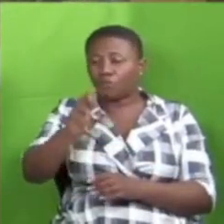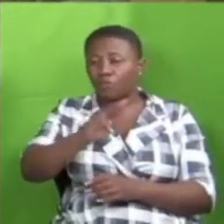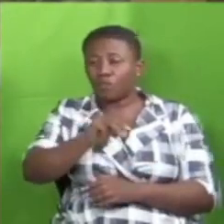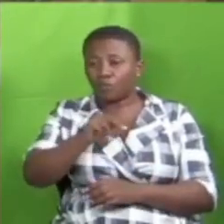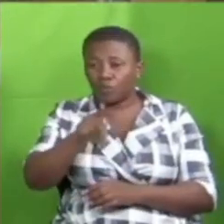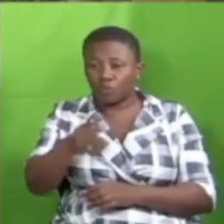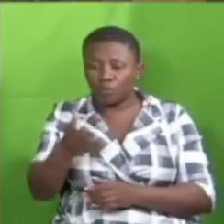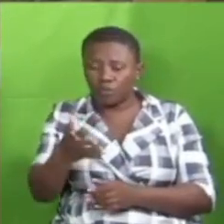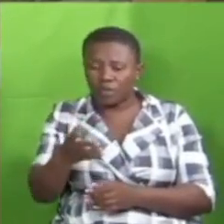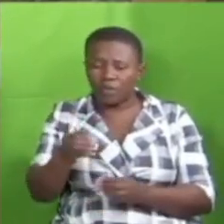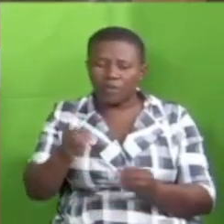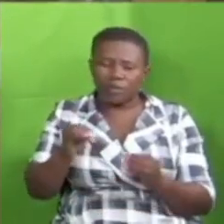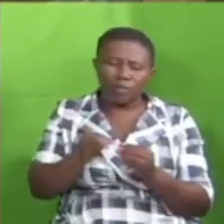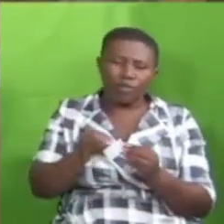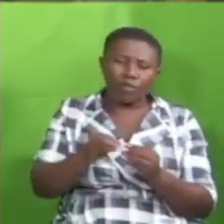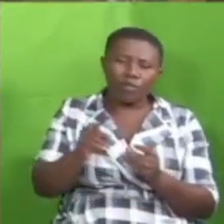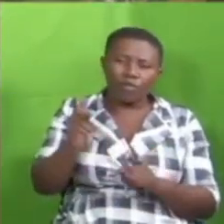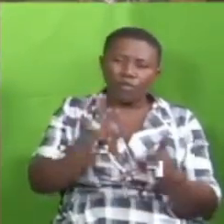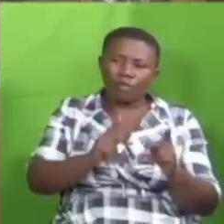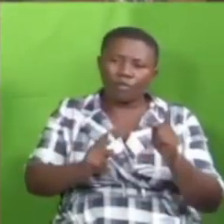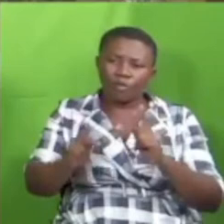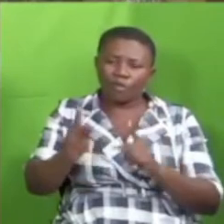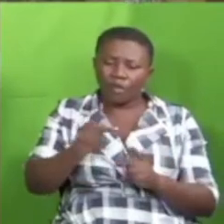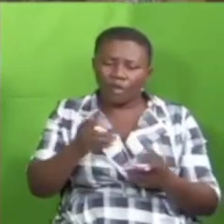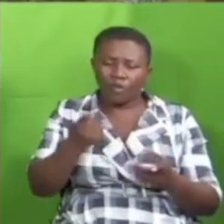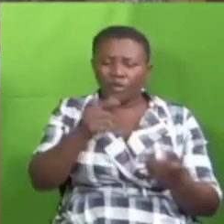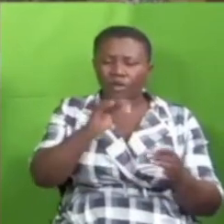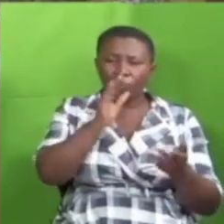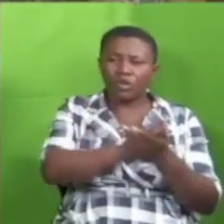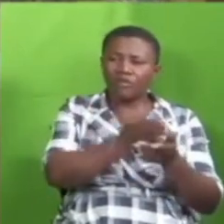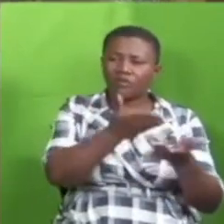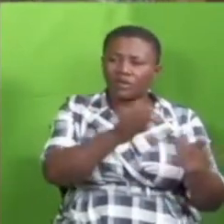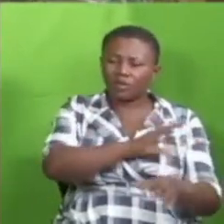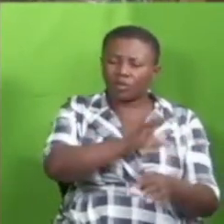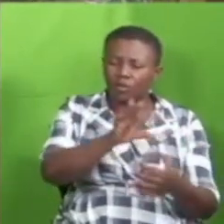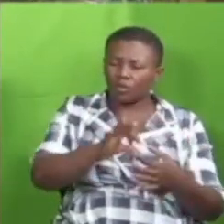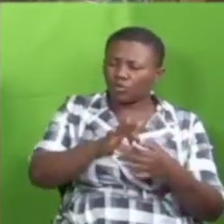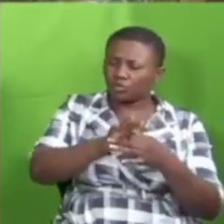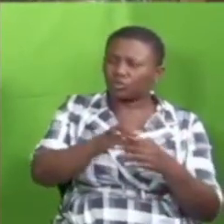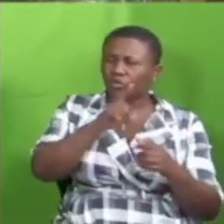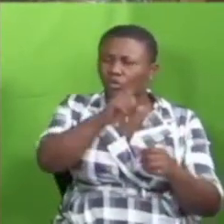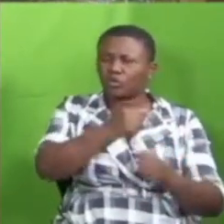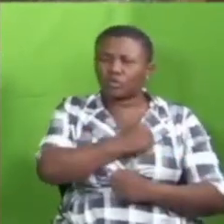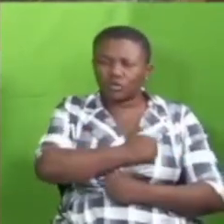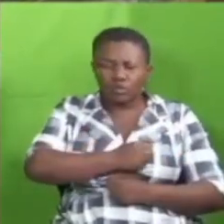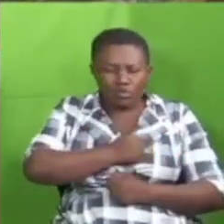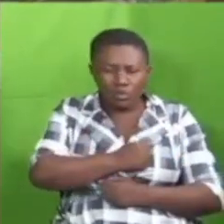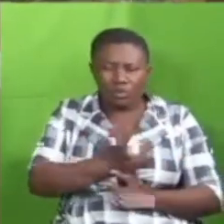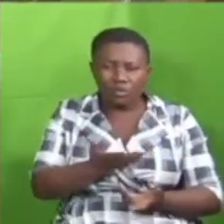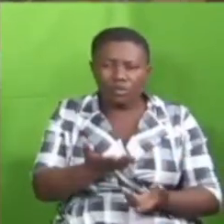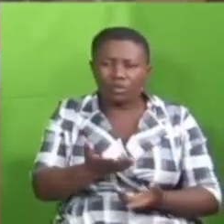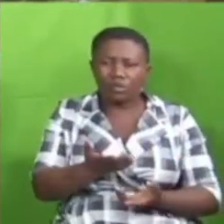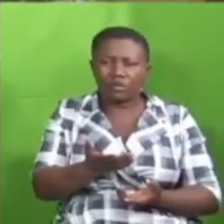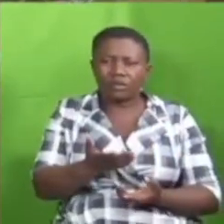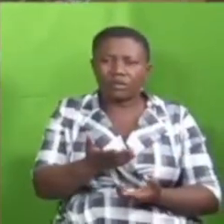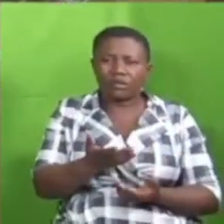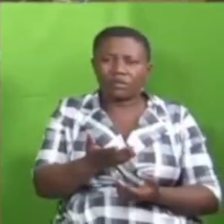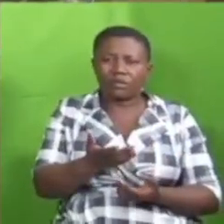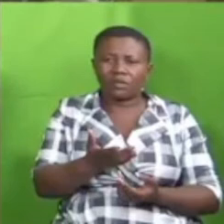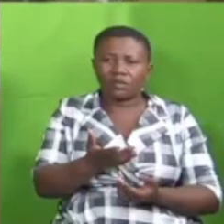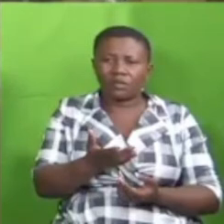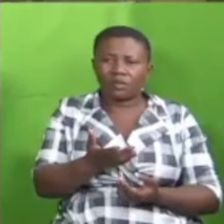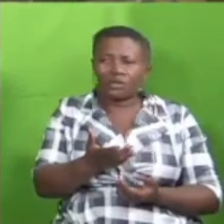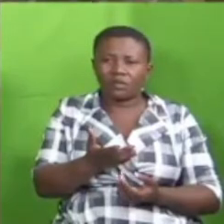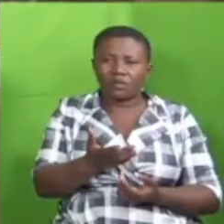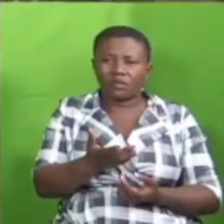even the strength of our delegation could not bring him back to life. The world is but a stage, each man having his